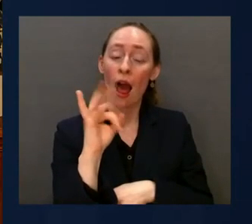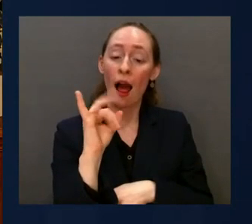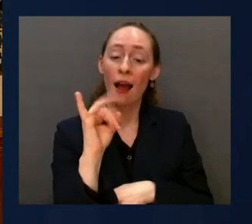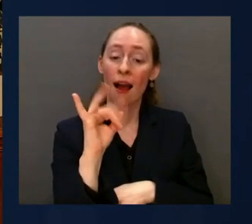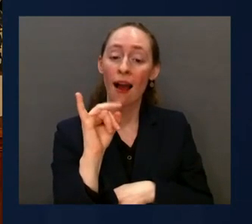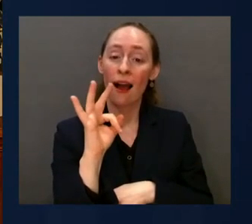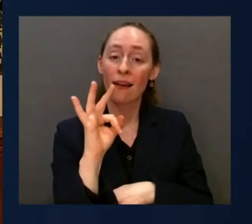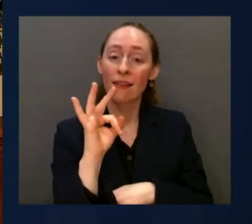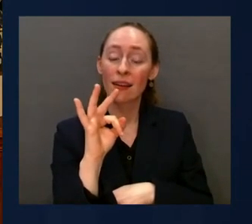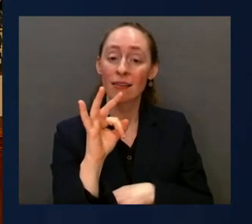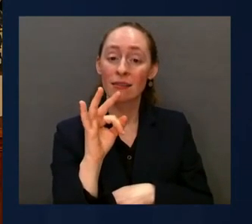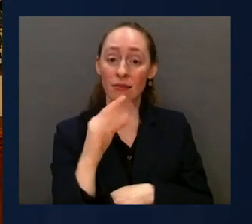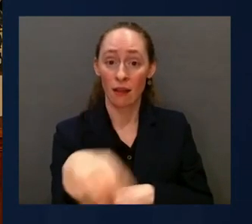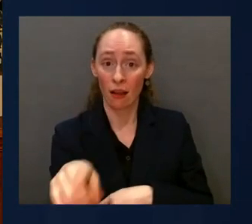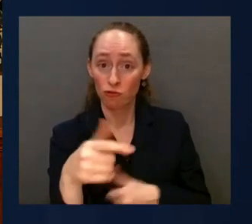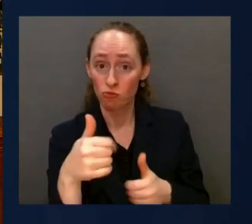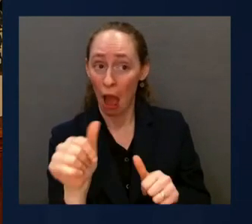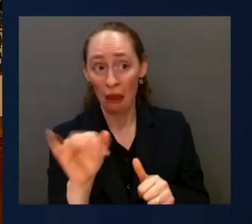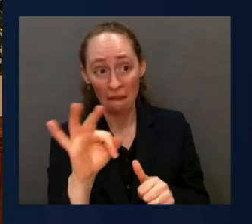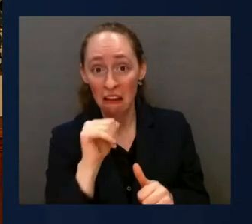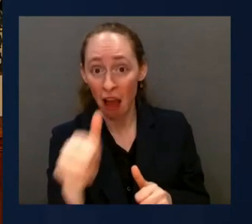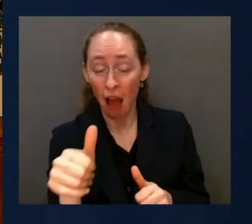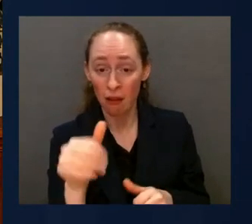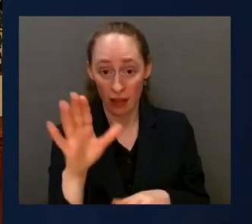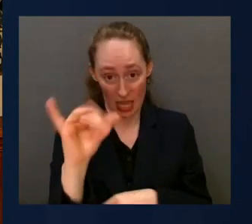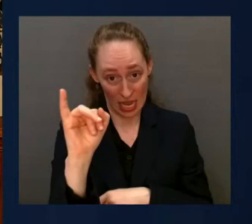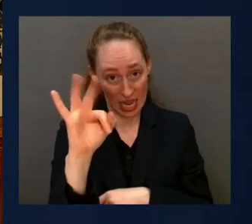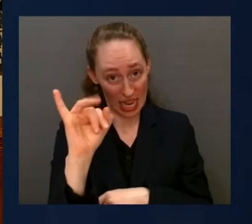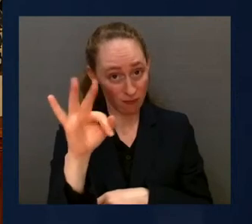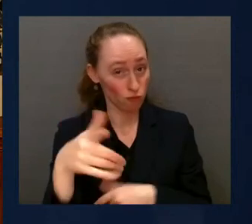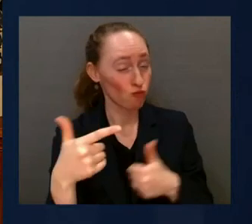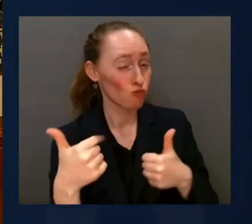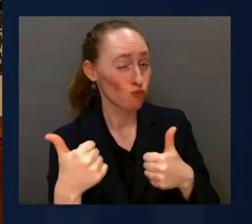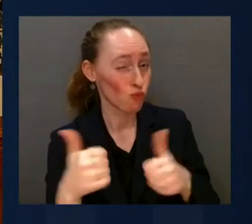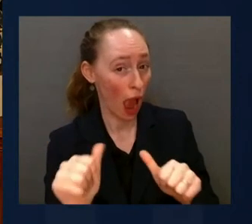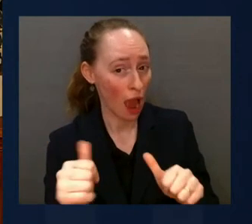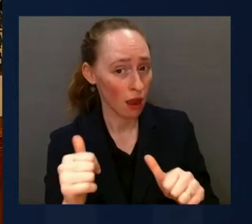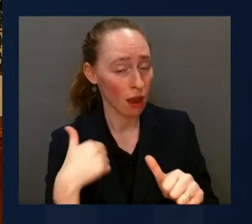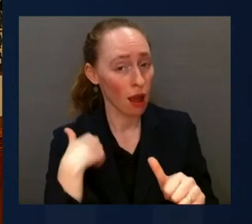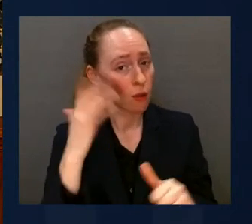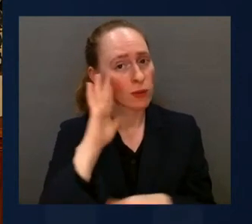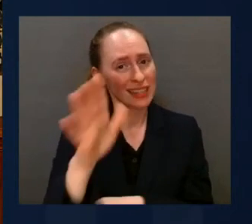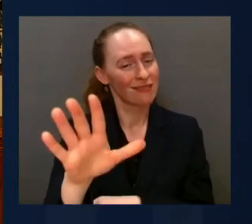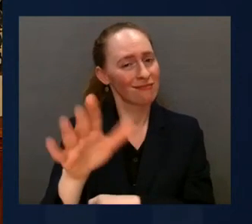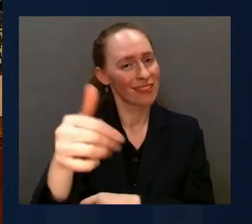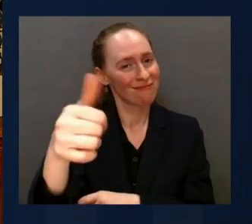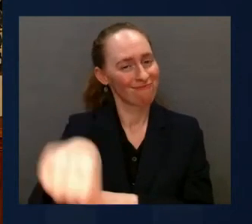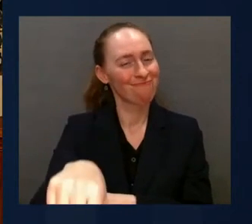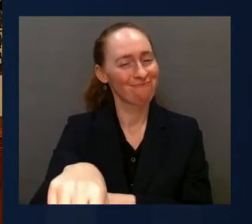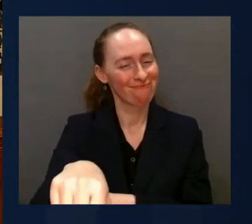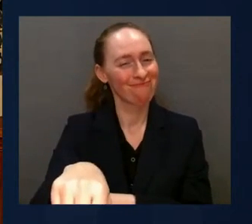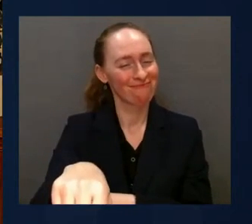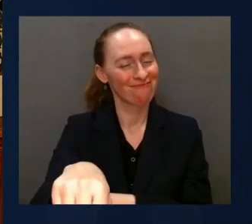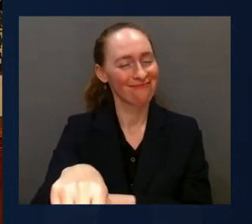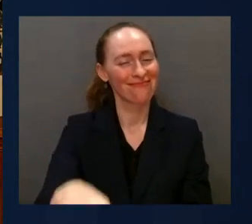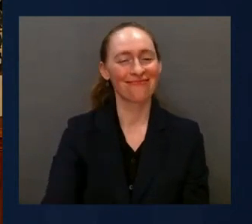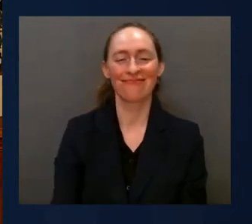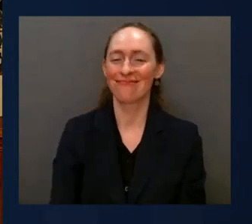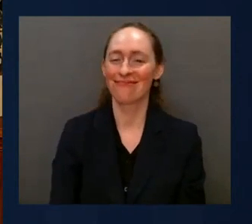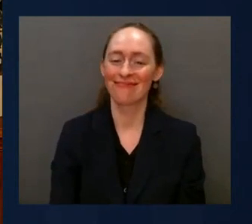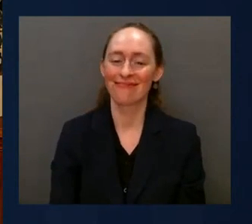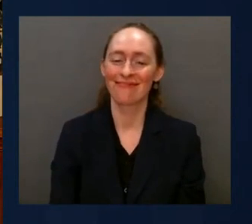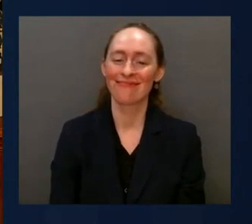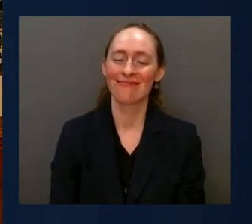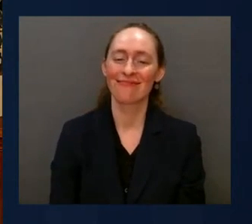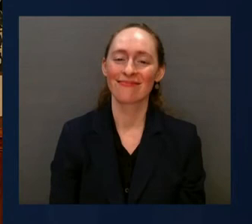and if anyone tries to cut Medicare, I'll stop them. I'll veto it. And look, I'm not going to allow them to take